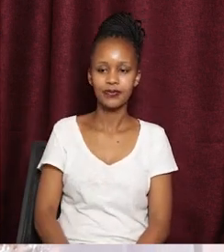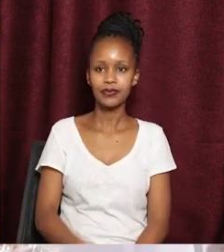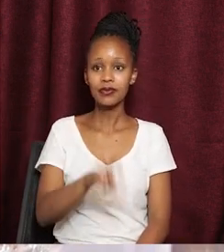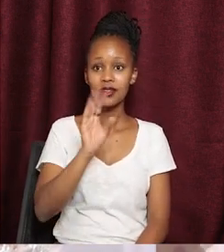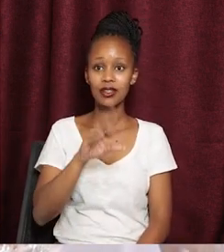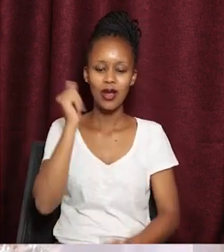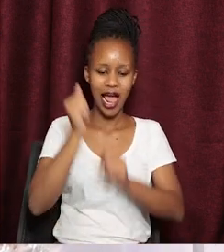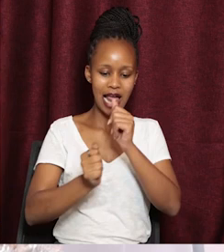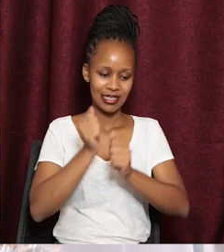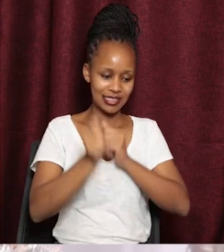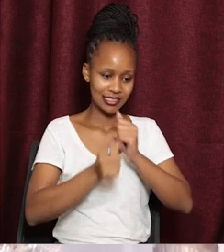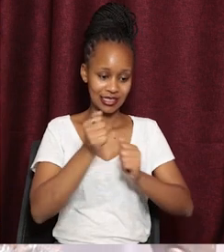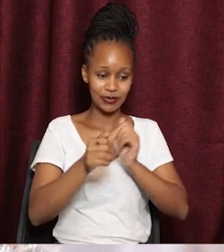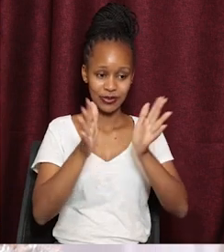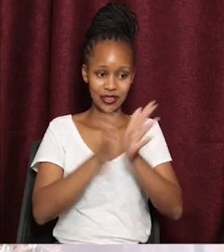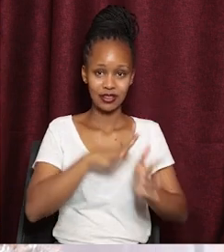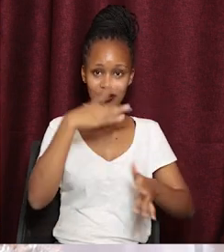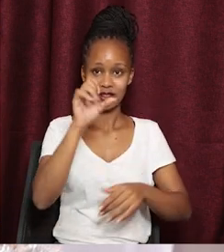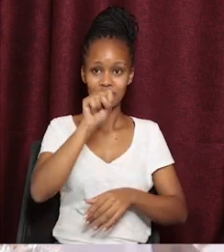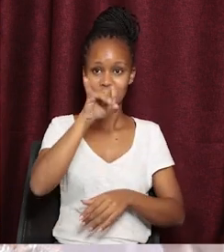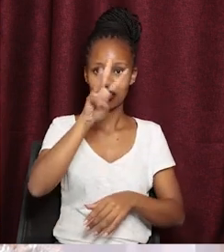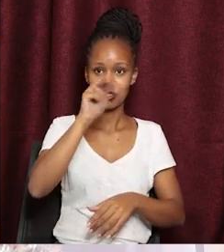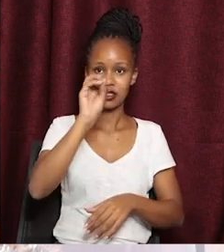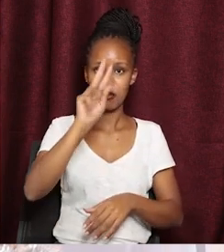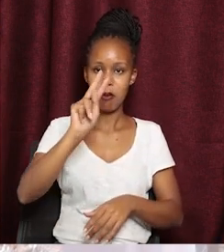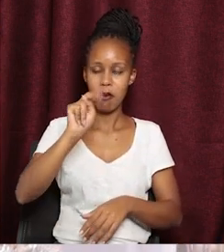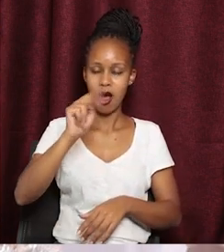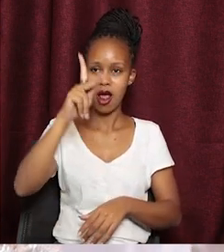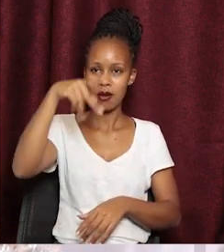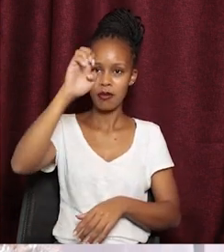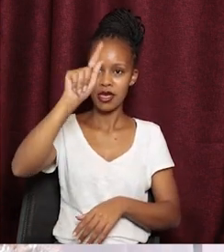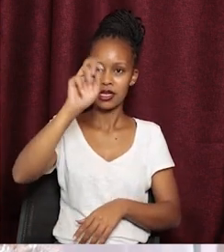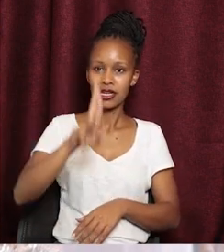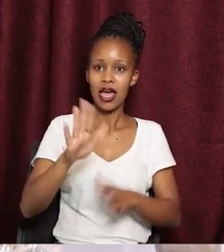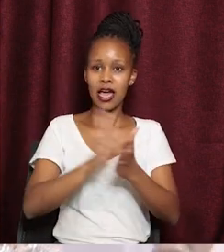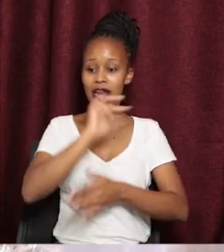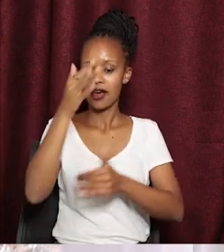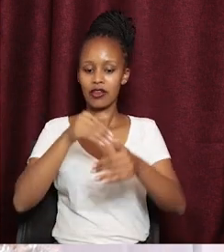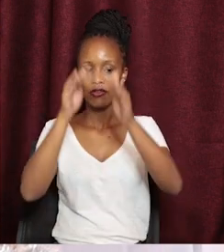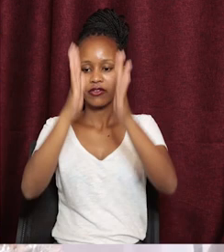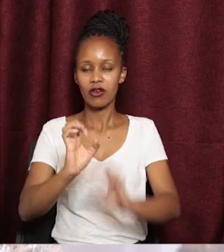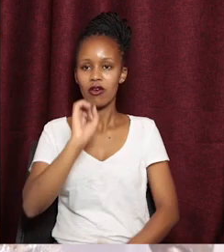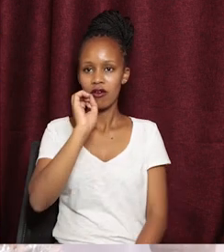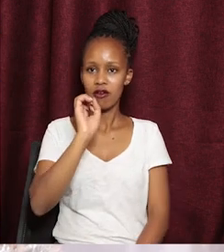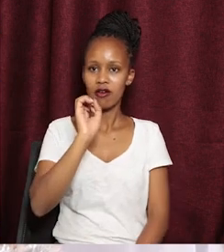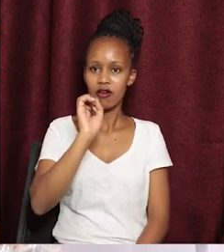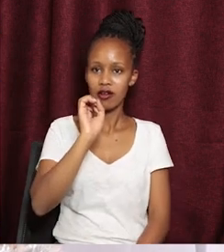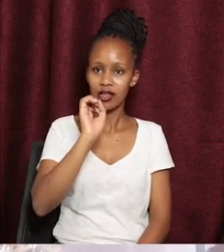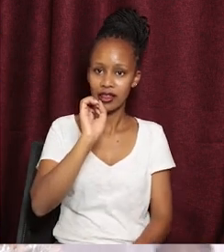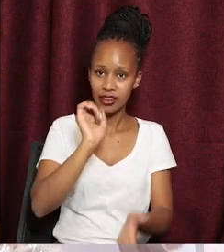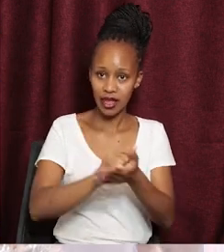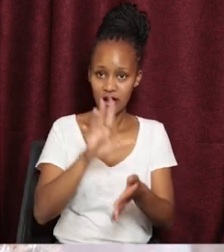So she ran and went to Simon Peter and the other disciple, the